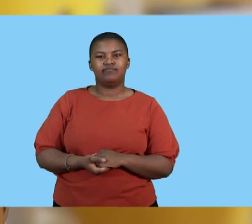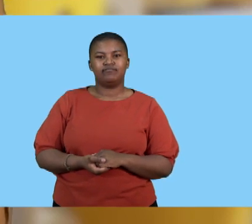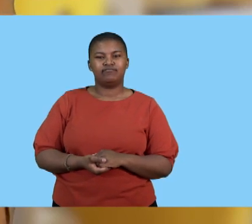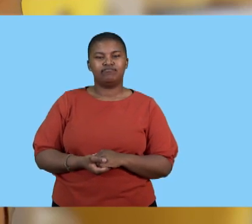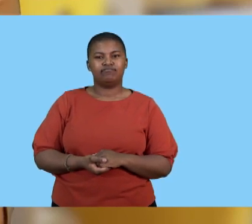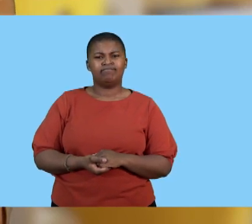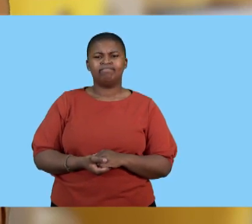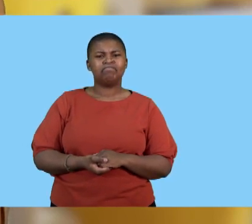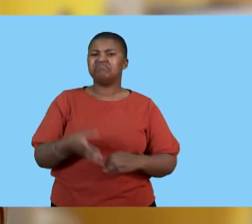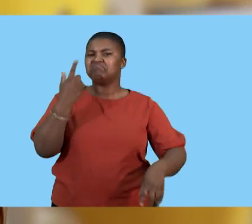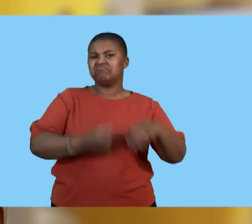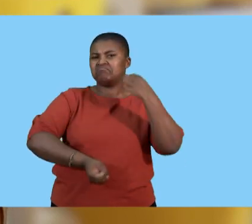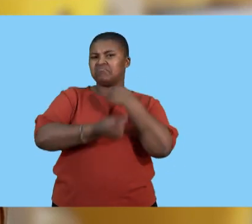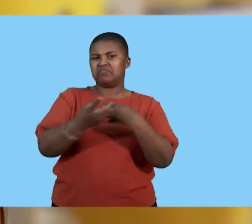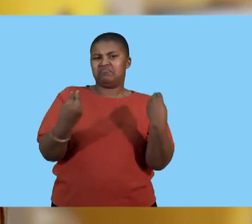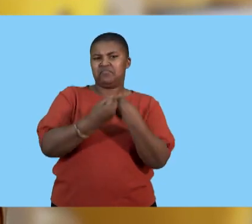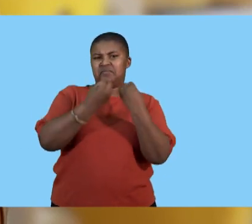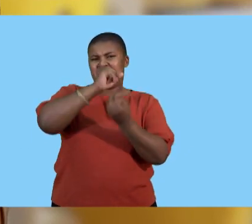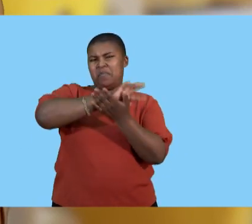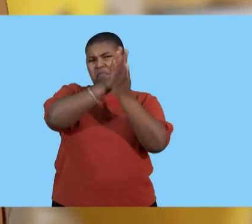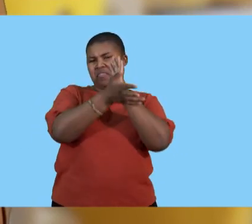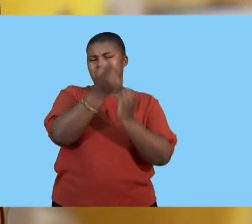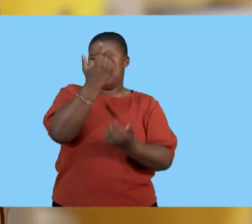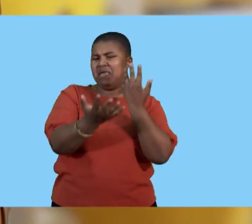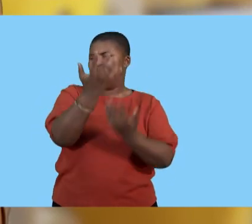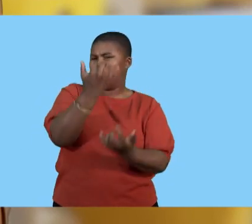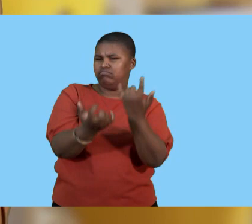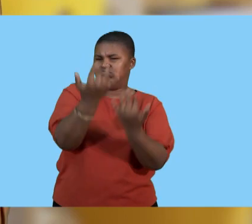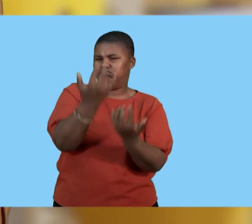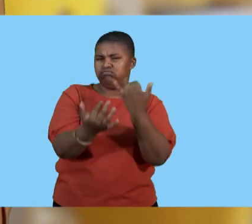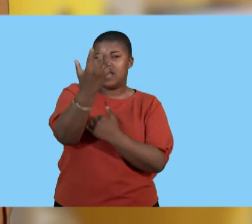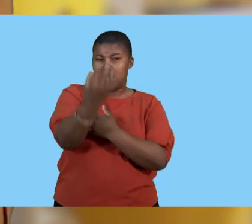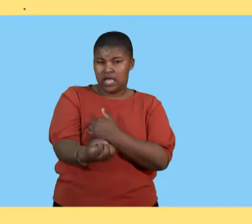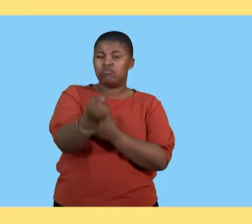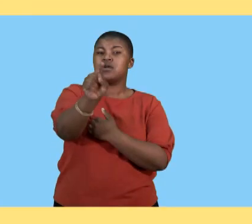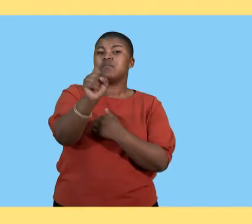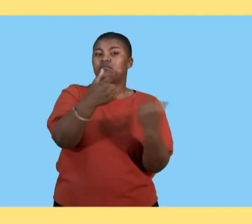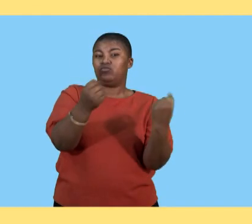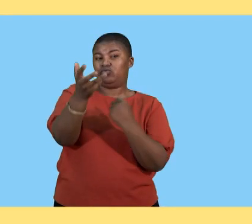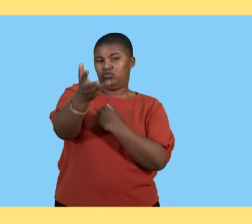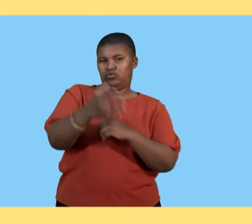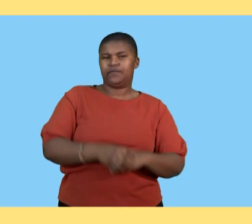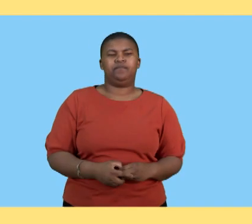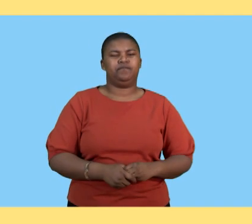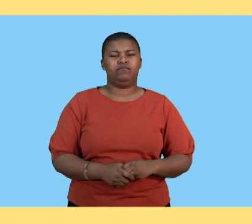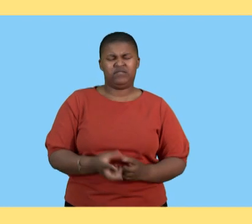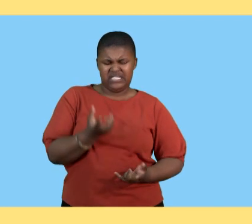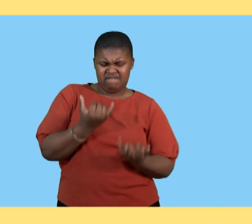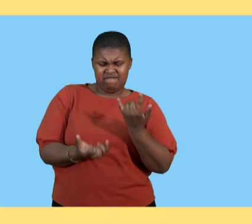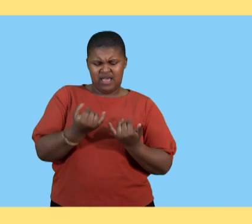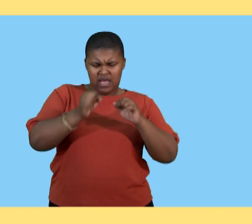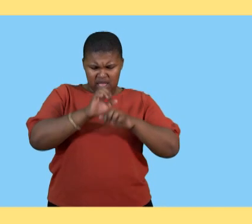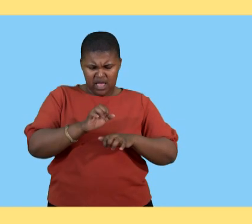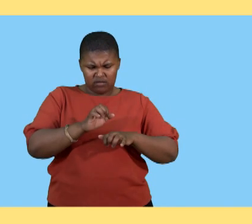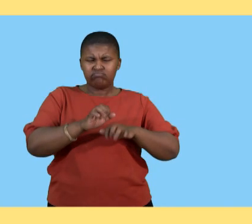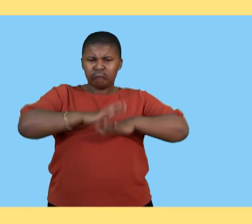When stock is destroyed in a fire, that must be recorded as well. So we have adjustment number 3, and it reads, a fire